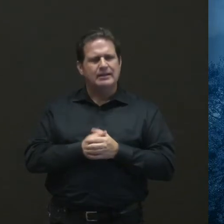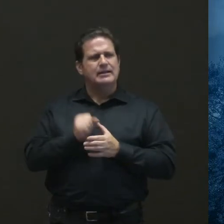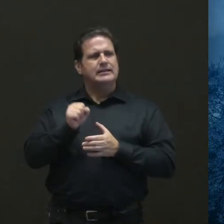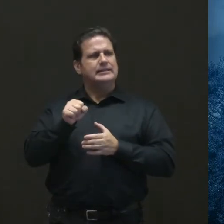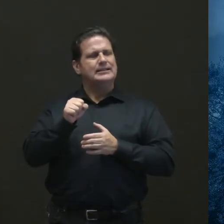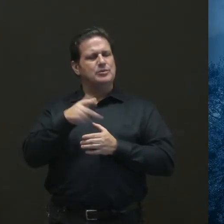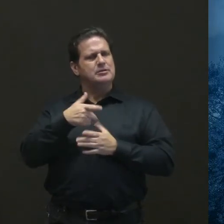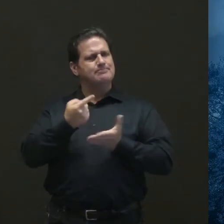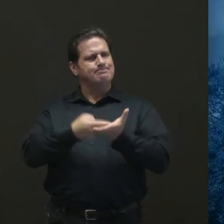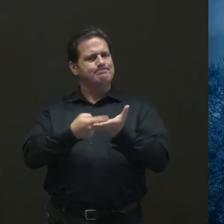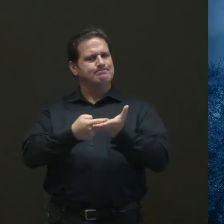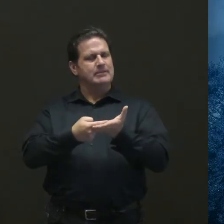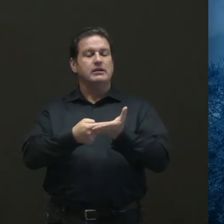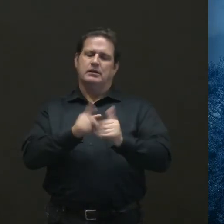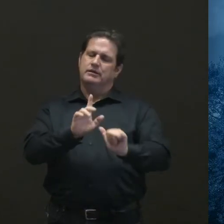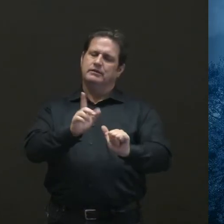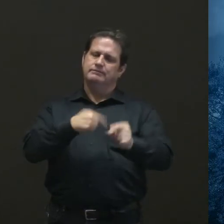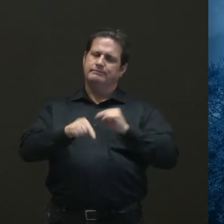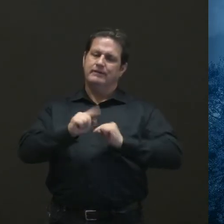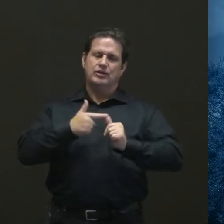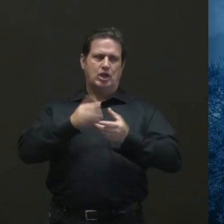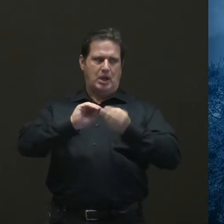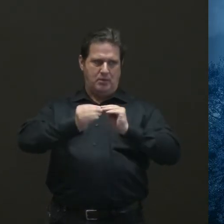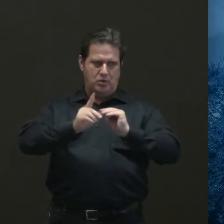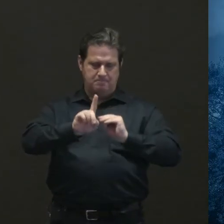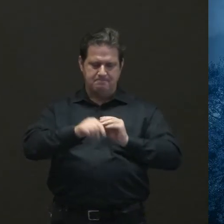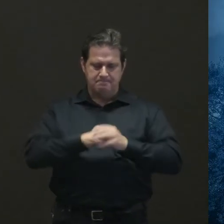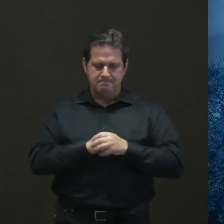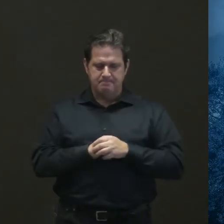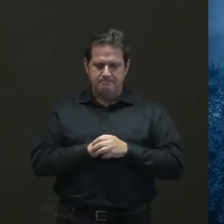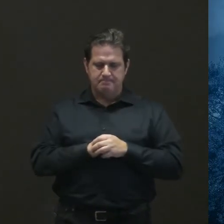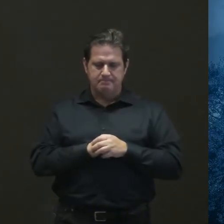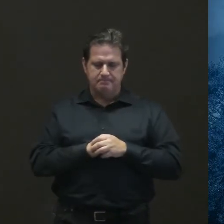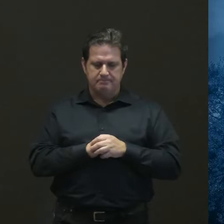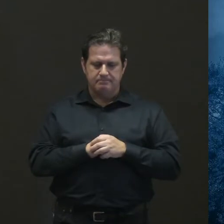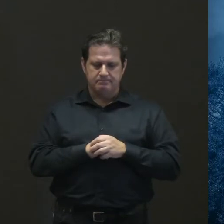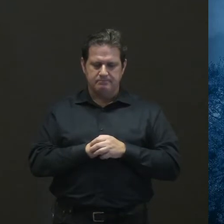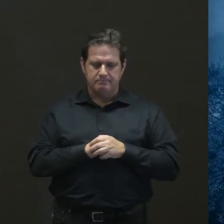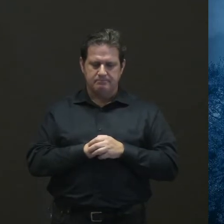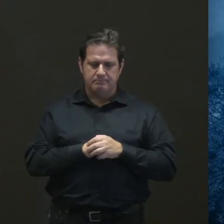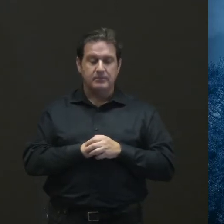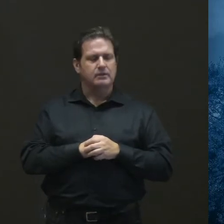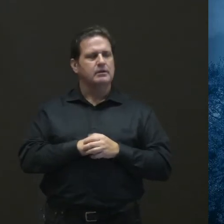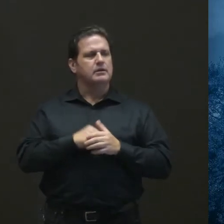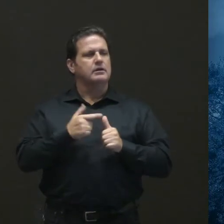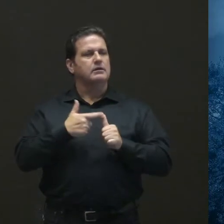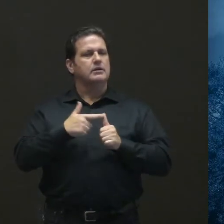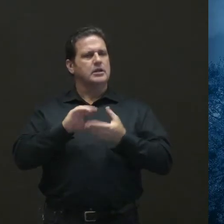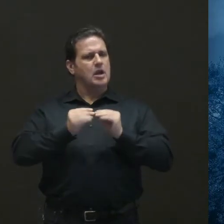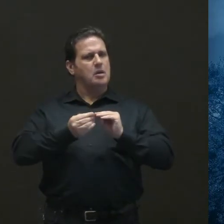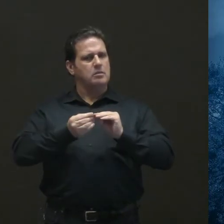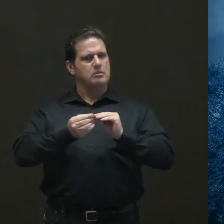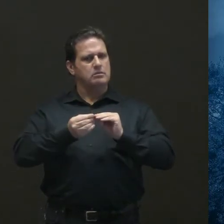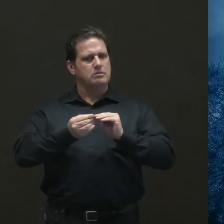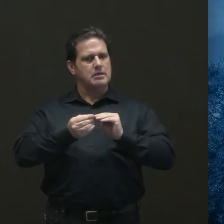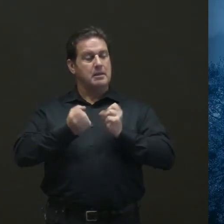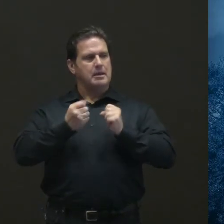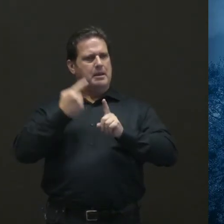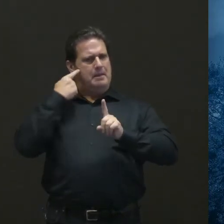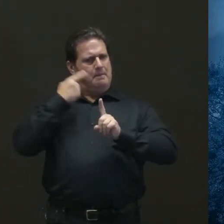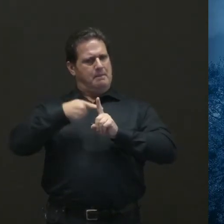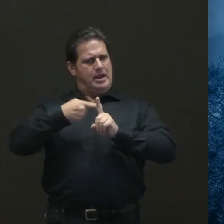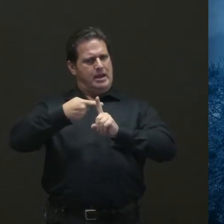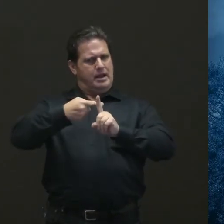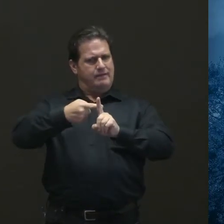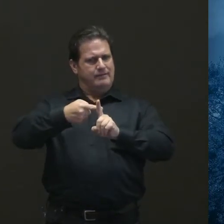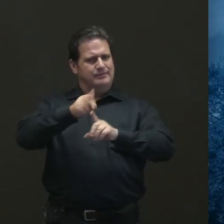so that's something we're going to be talking about. First of all, let's talk about the numbers, right? First of all, we were getting a lot of positive cases